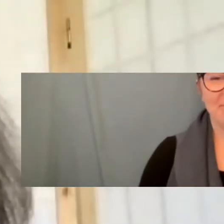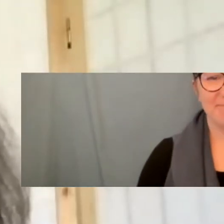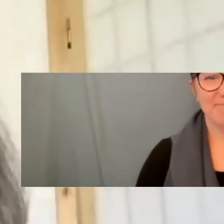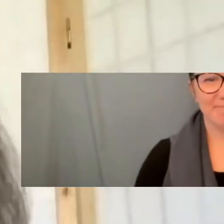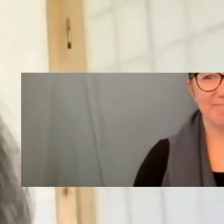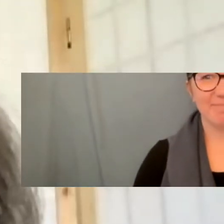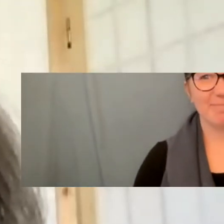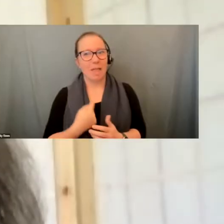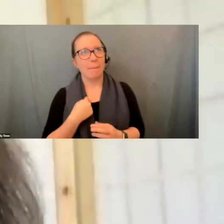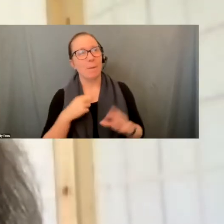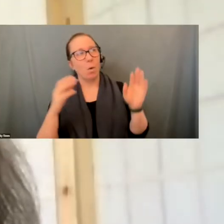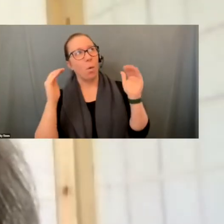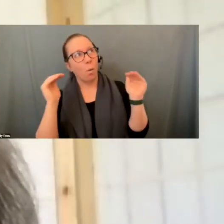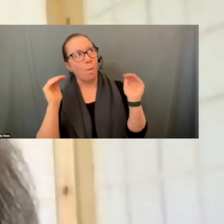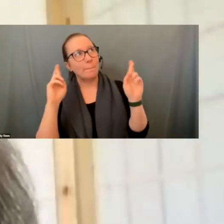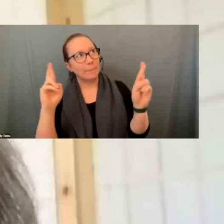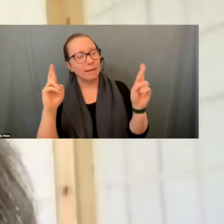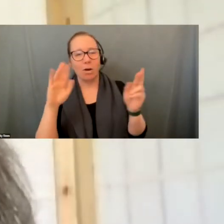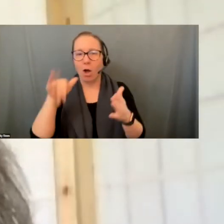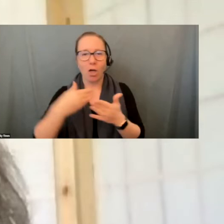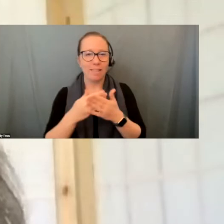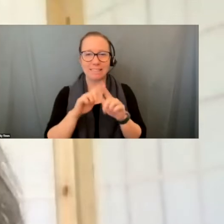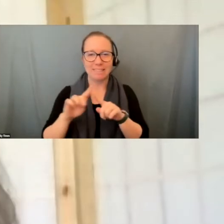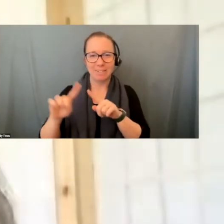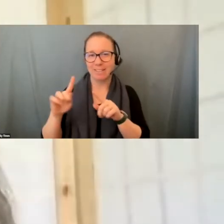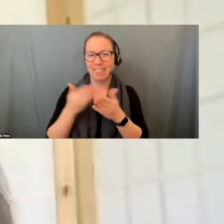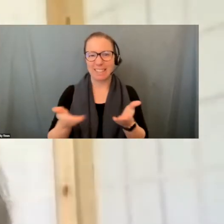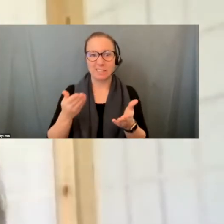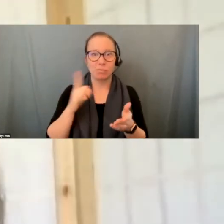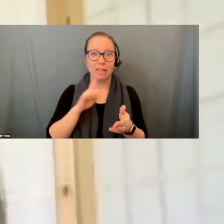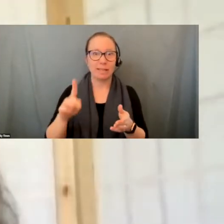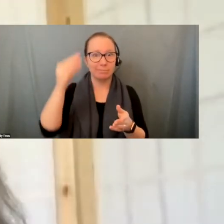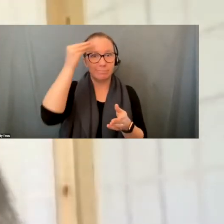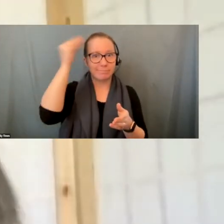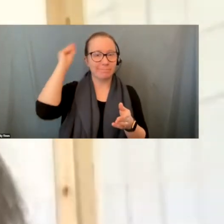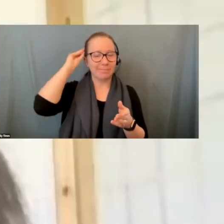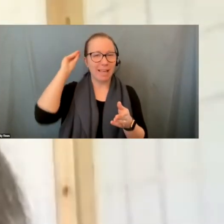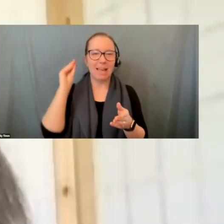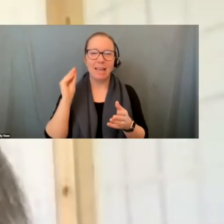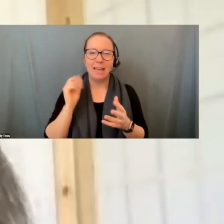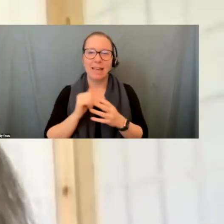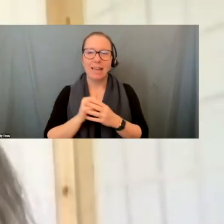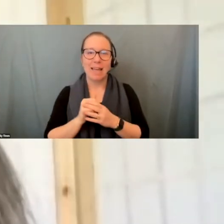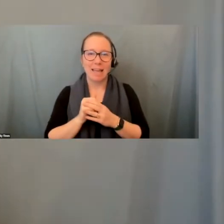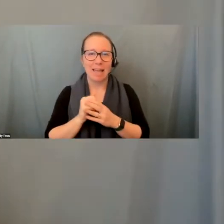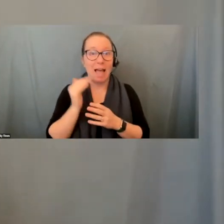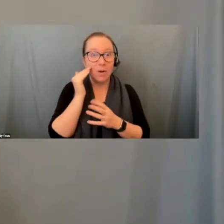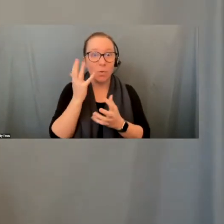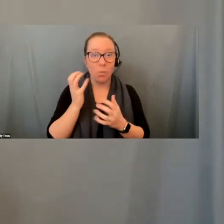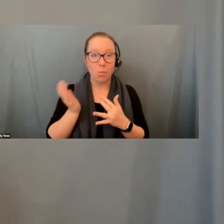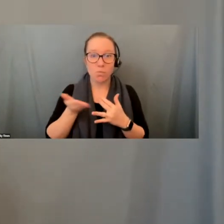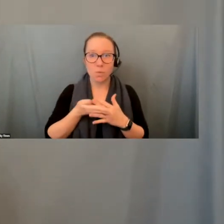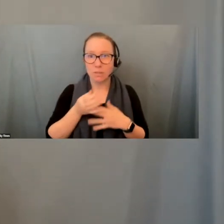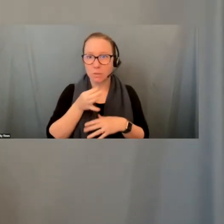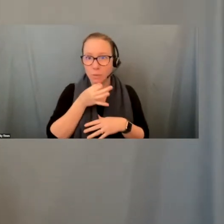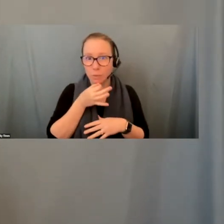what I'm hoping is that all of these different things sink in. And I know you all need a break to help that integration happen.